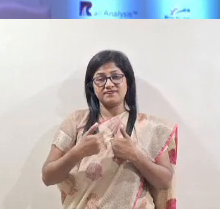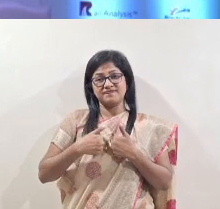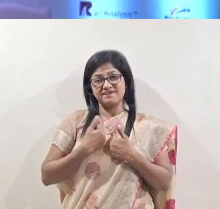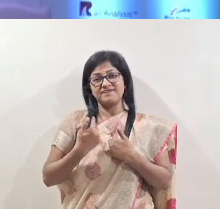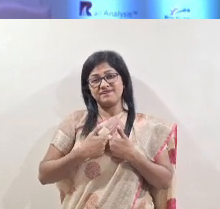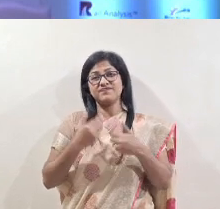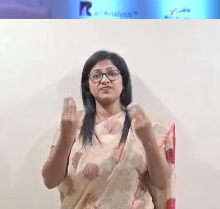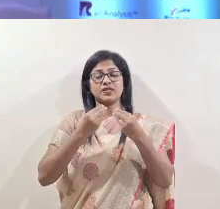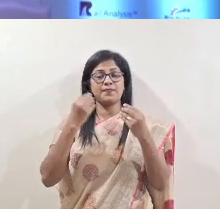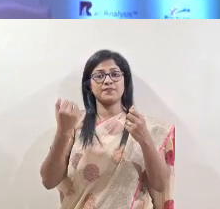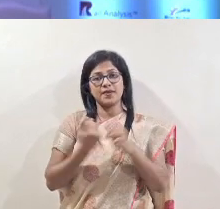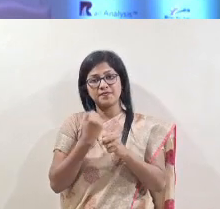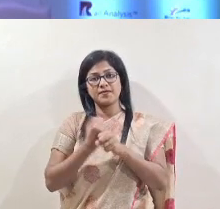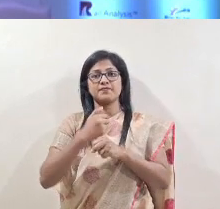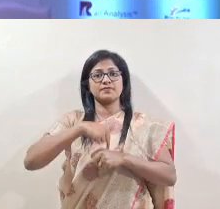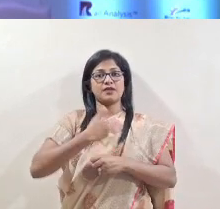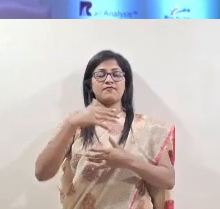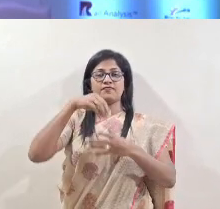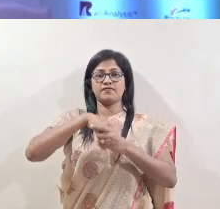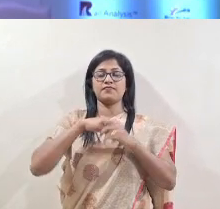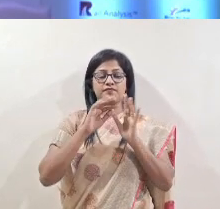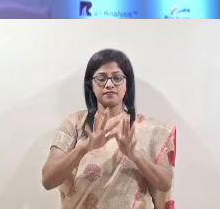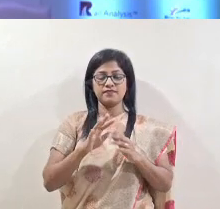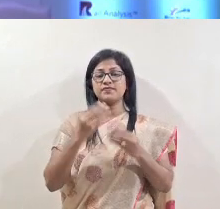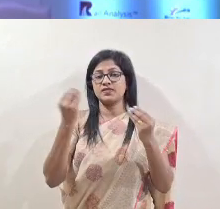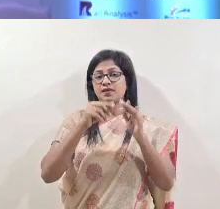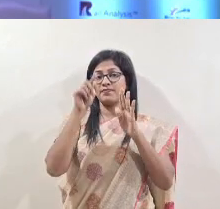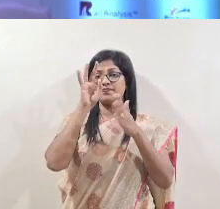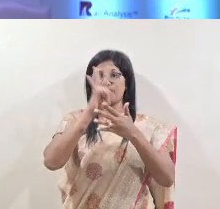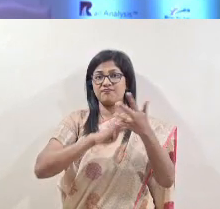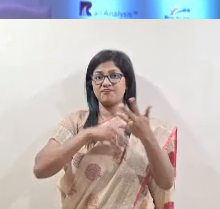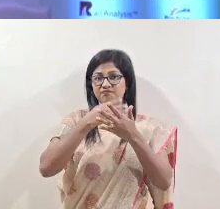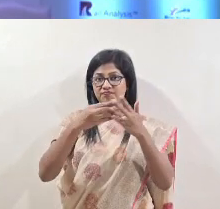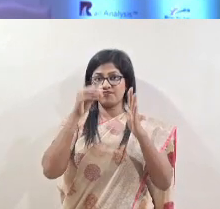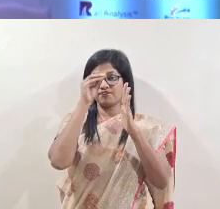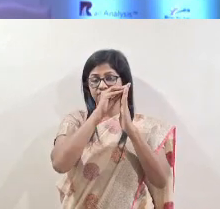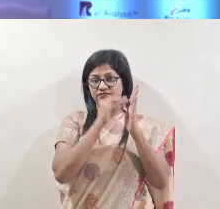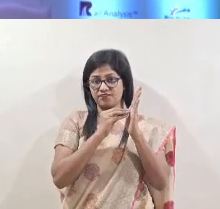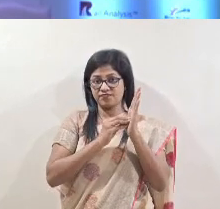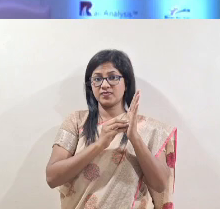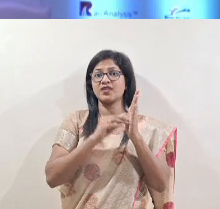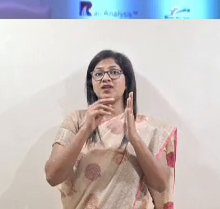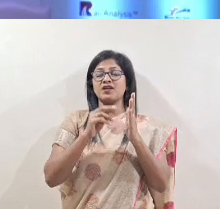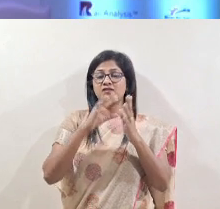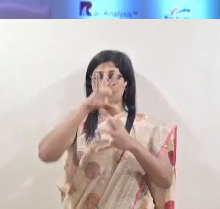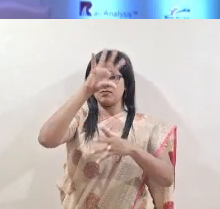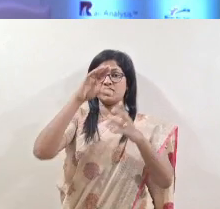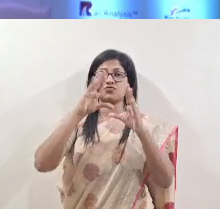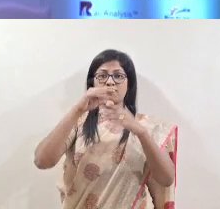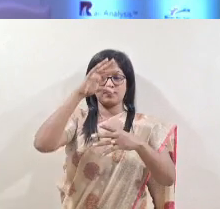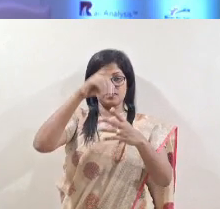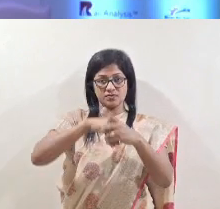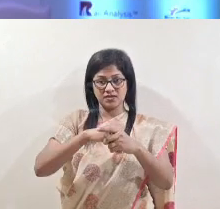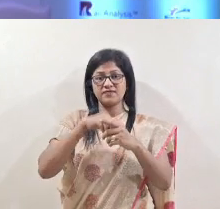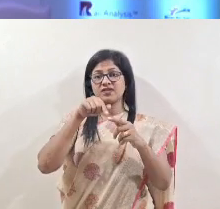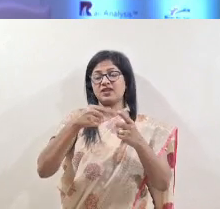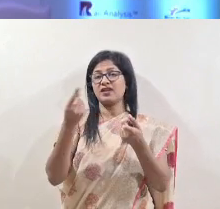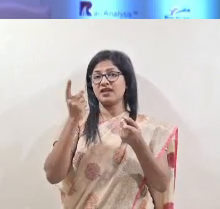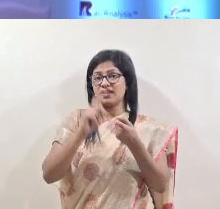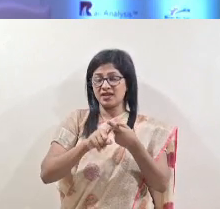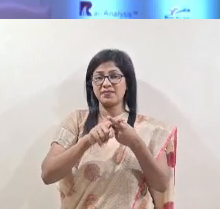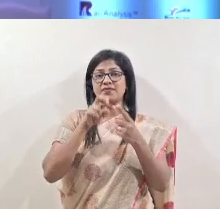do a certain action. So these were the parameters that are included in WISWalk, which affect the pedestrian speed and